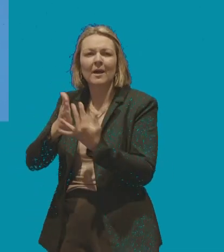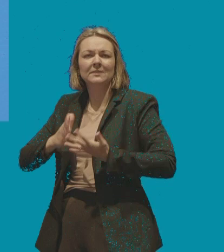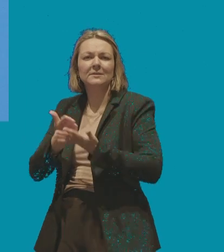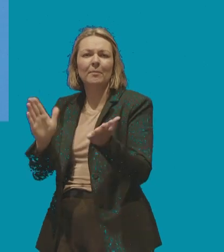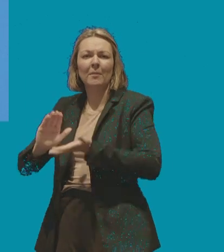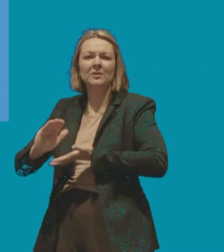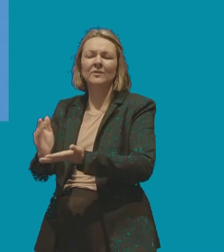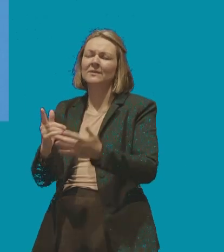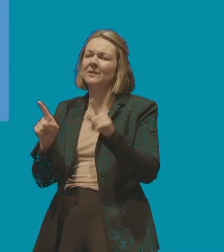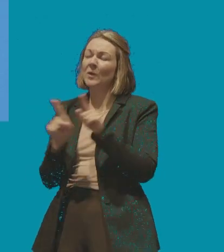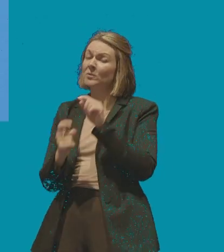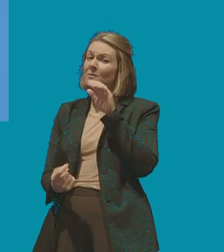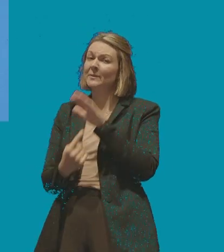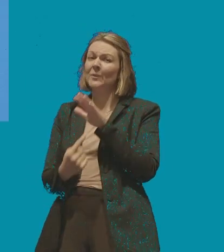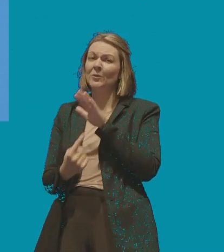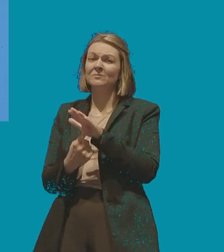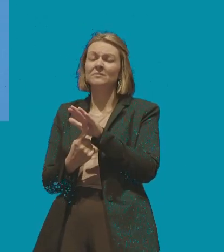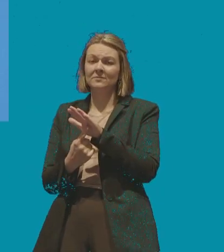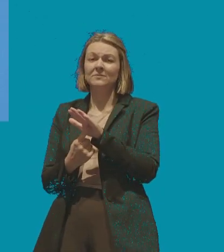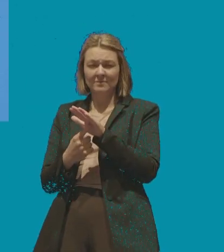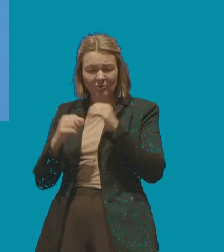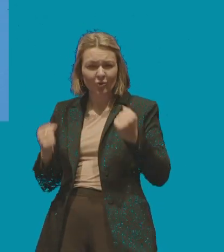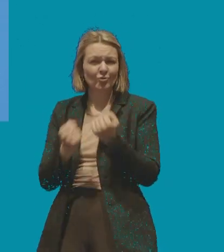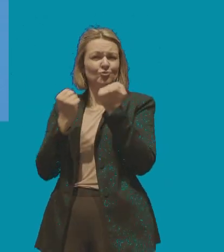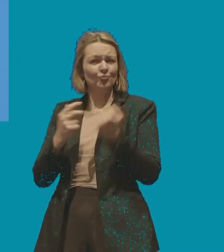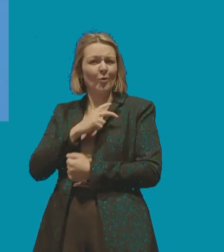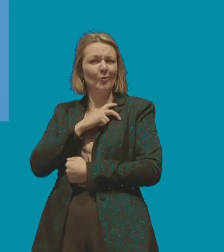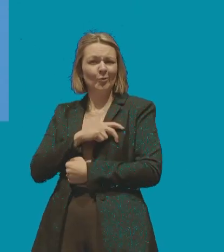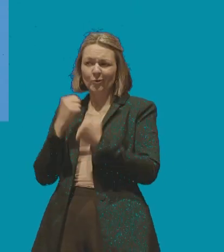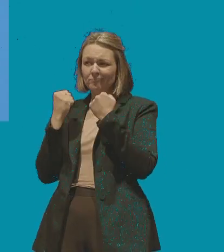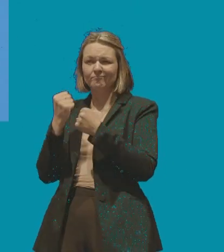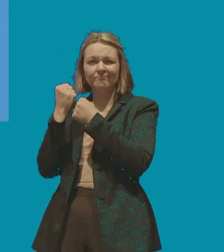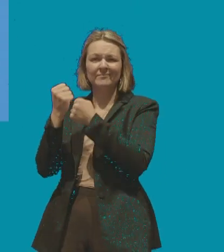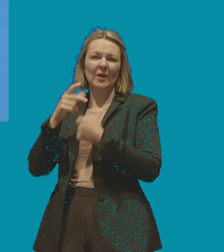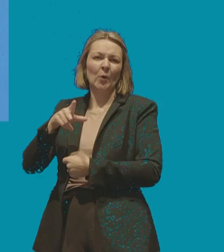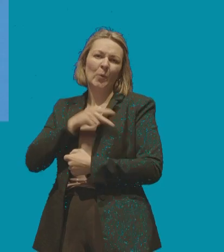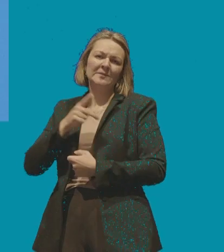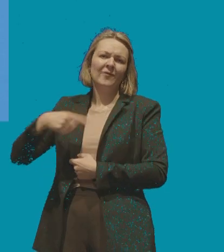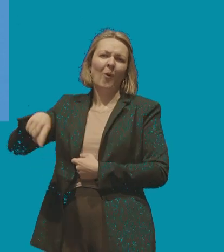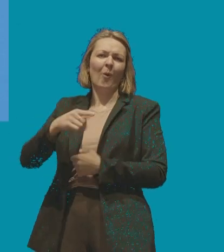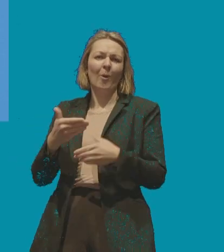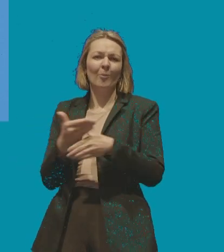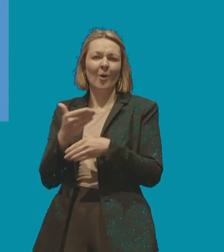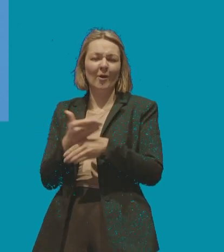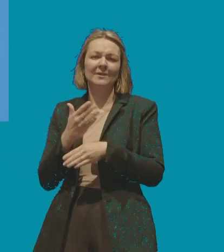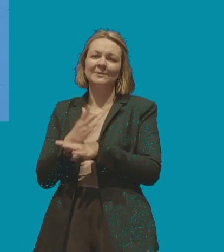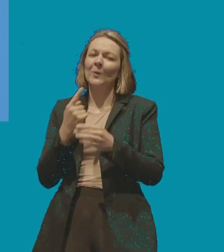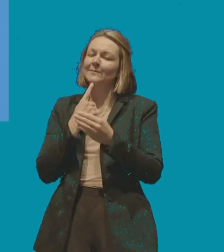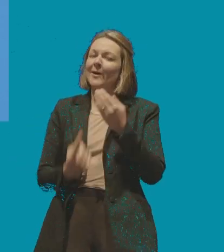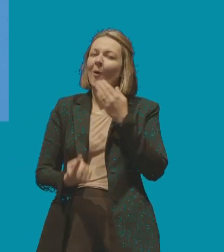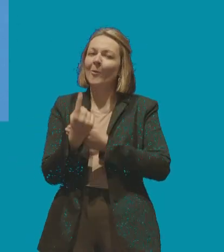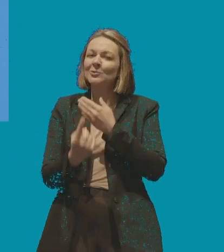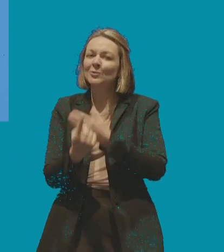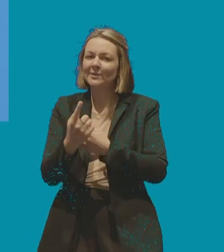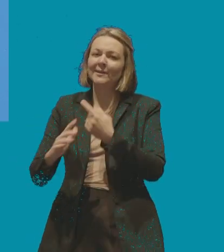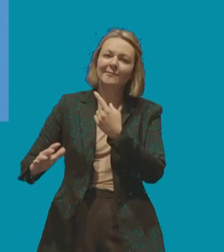services, and crucially, where we have a strong trade union movement that wins for all workers. Let's take that opportunity. Let's build